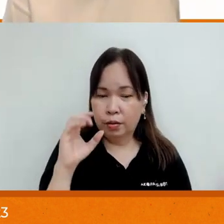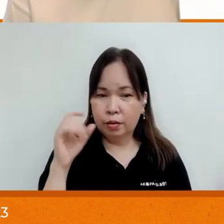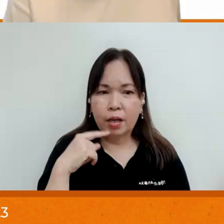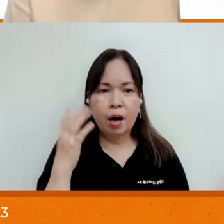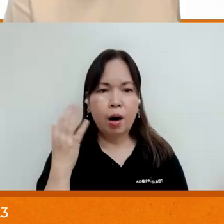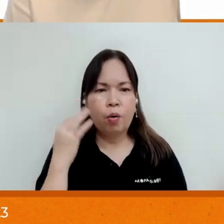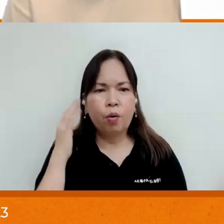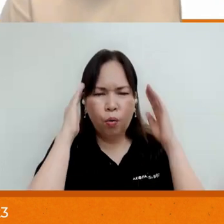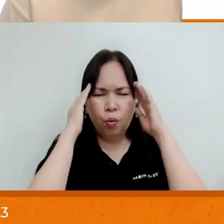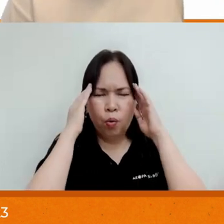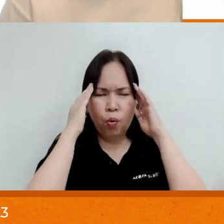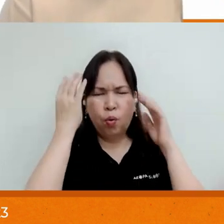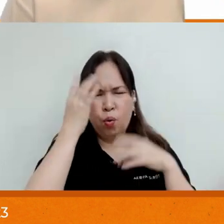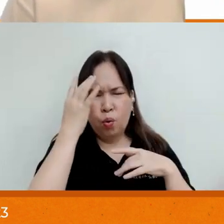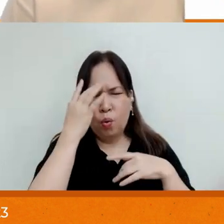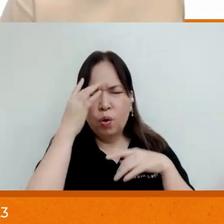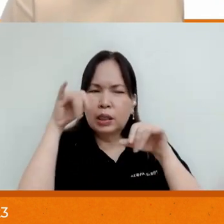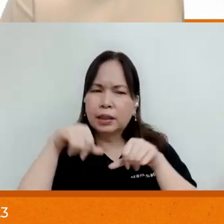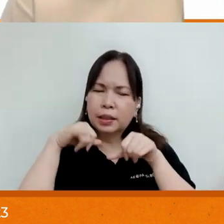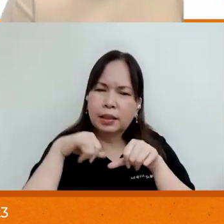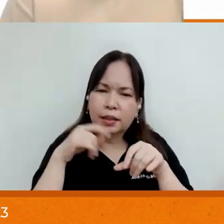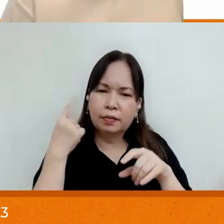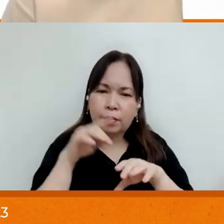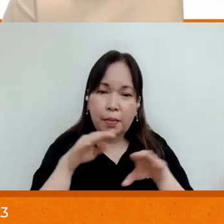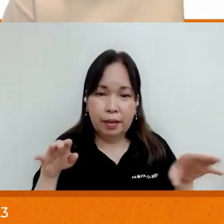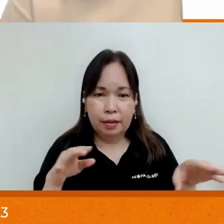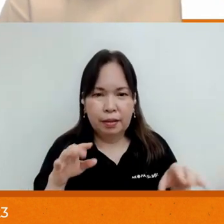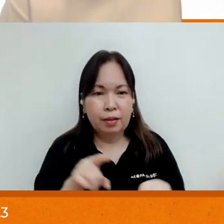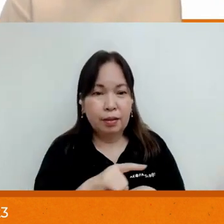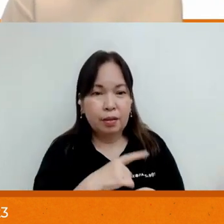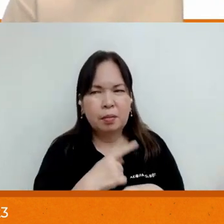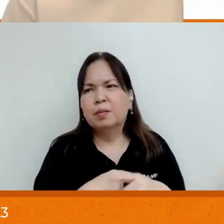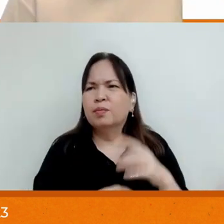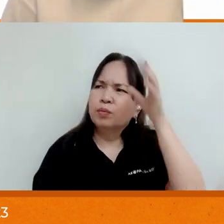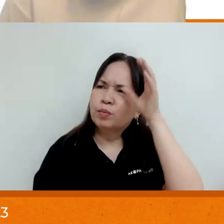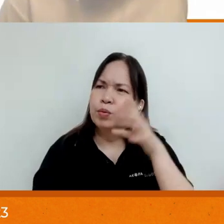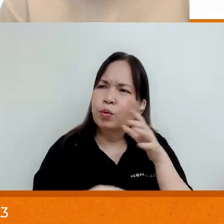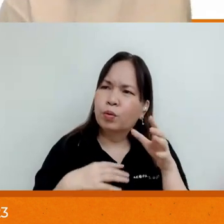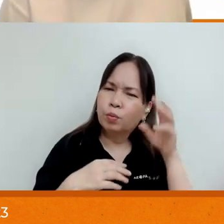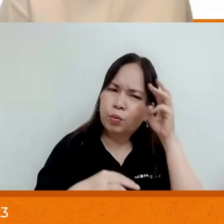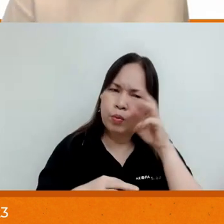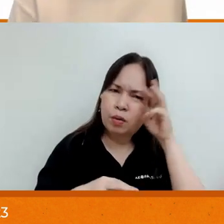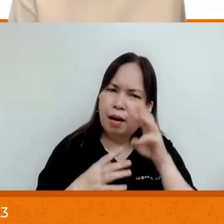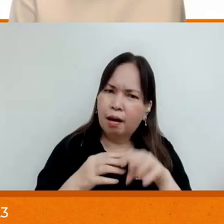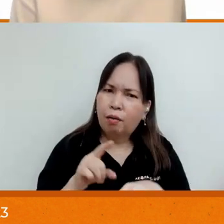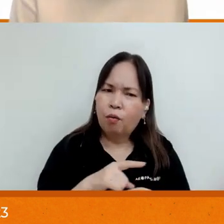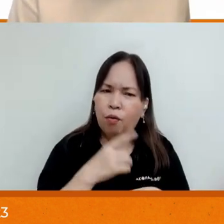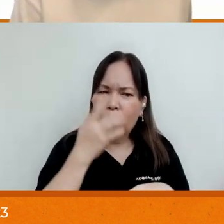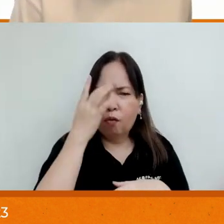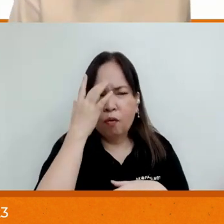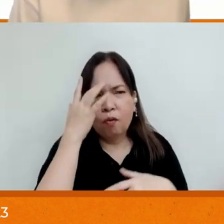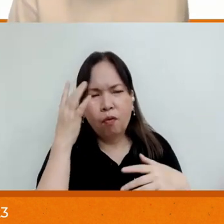anxiety disorders in children last? No, so siguro for parents who might get anxious about the anxiety